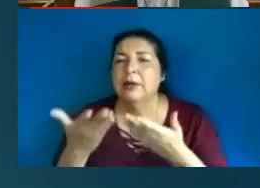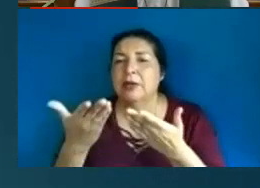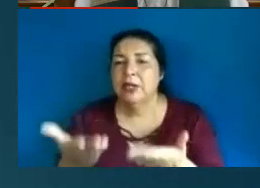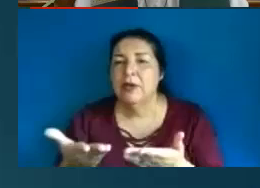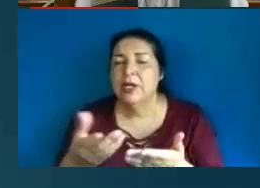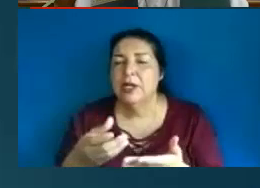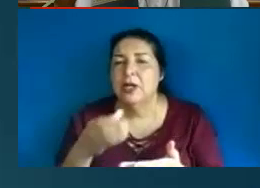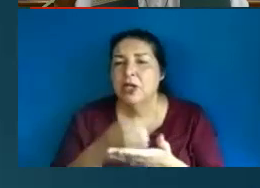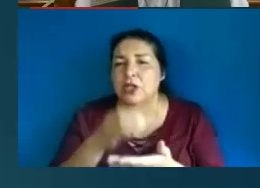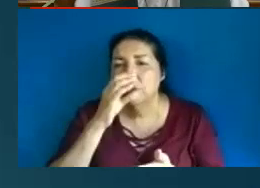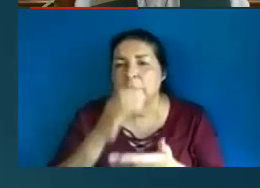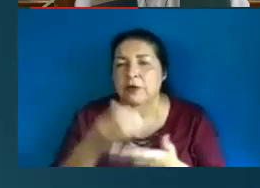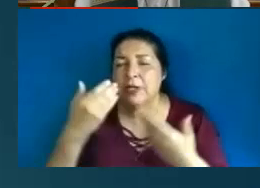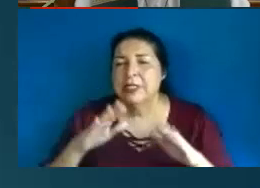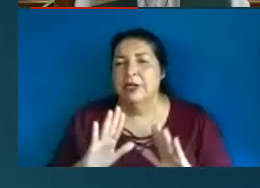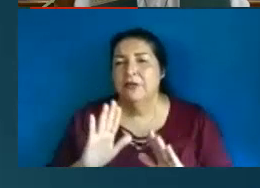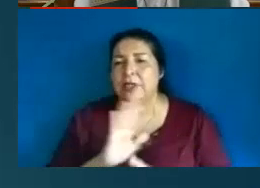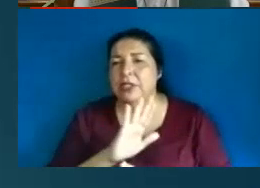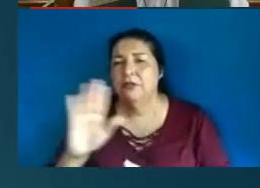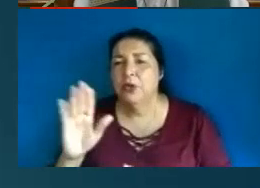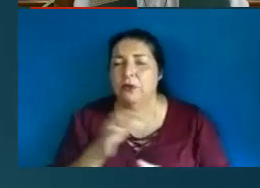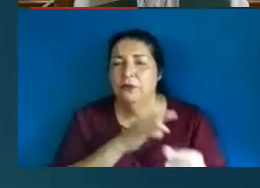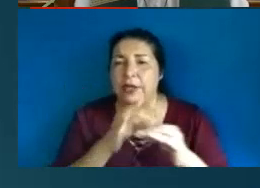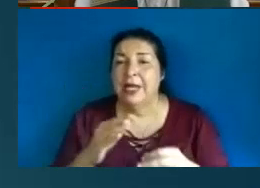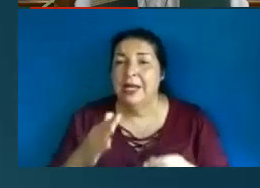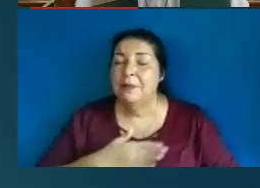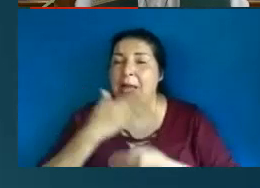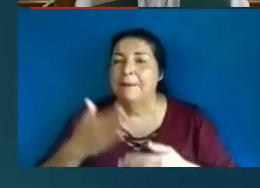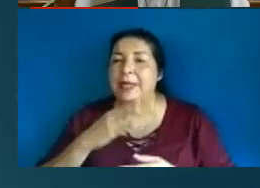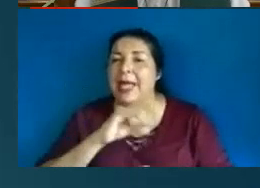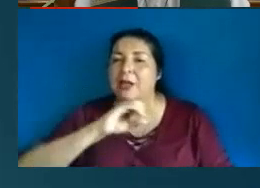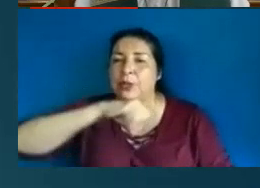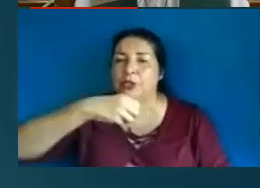sacrificial offering of your faith, I am glad and rejoice with you all.